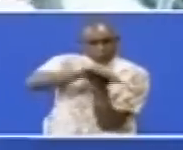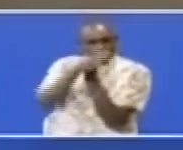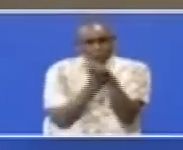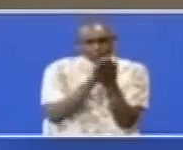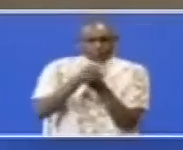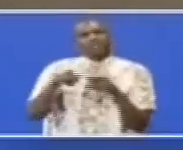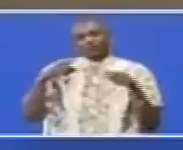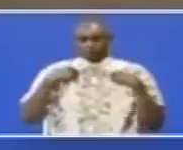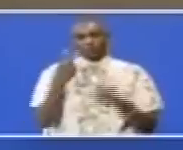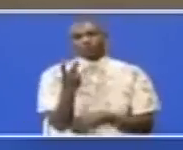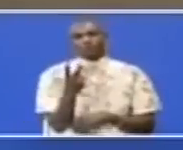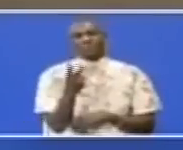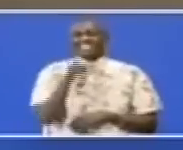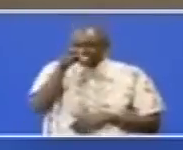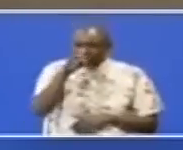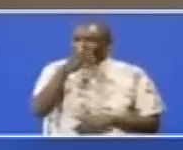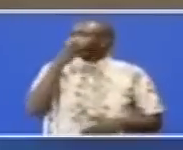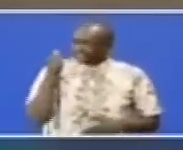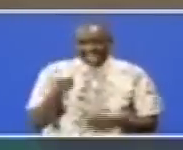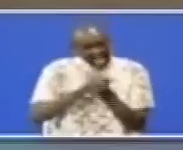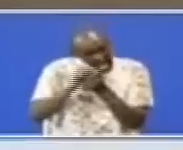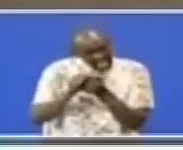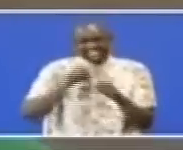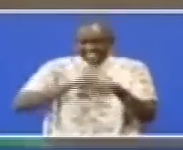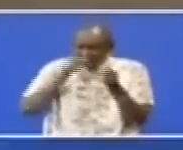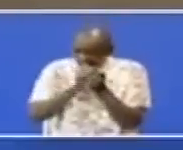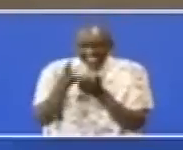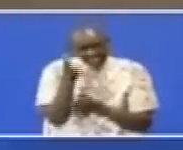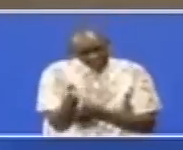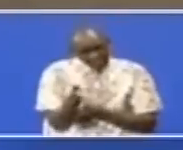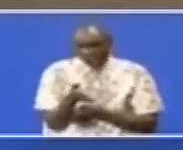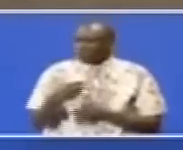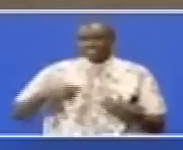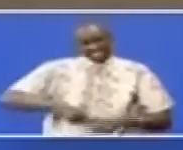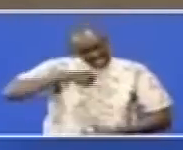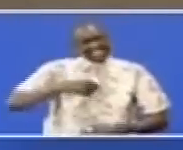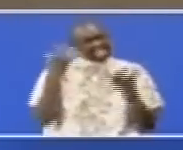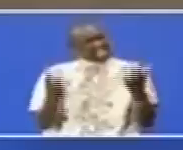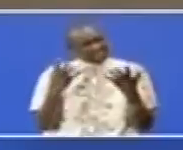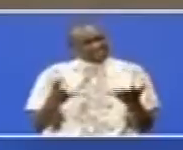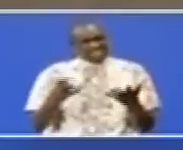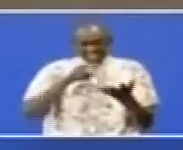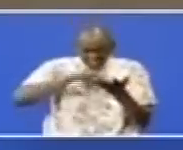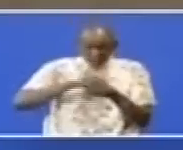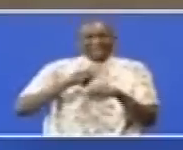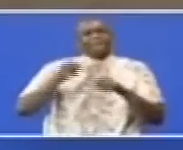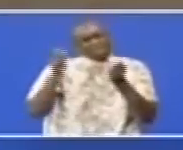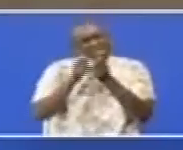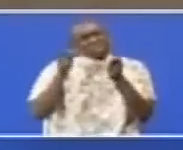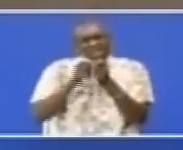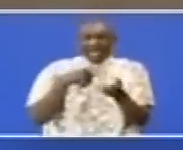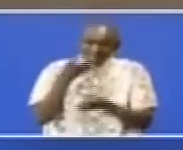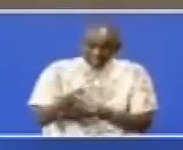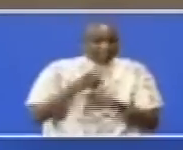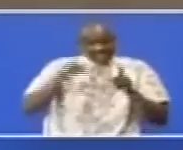in a spin cycle. Inashinda mkono kwa sababu ukifua na mkono, kwa mfano kama hizi jaketi mzito mzito, mkono utasikia imejupuka,